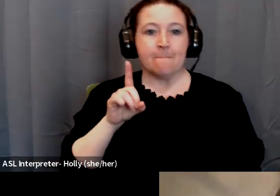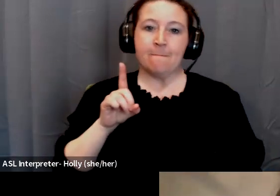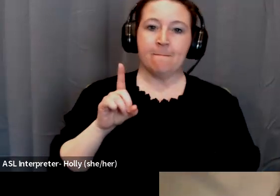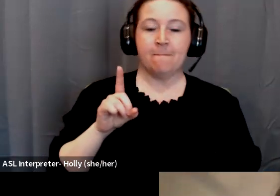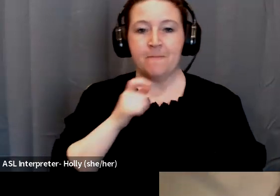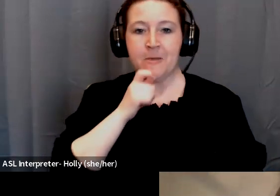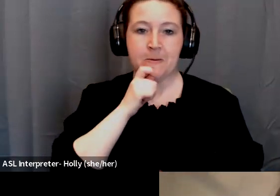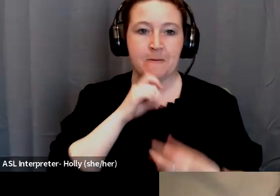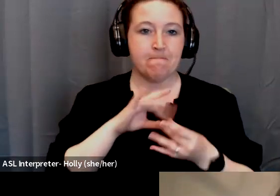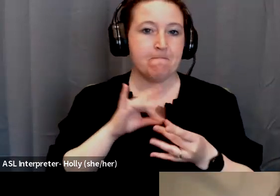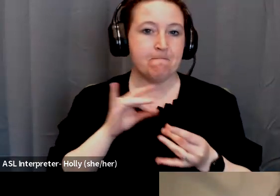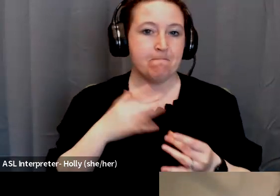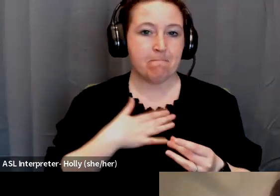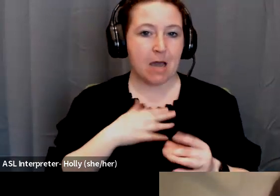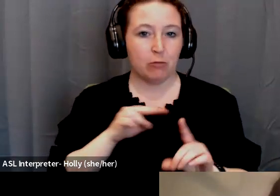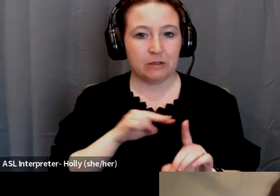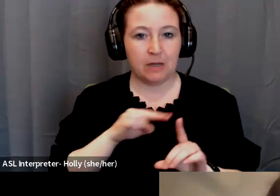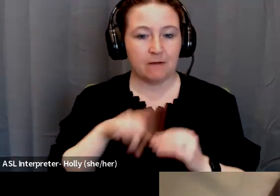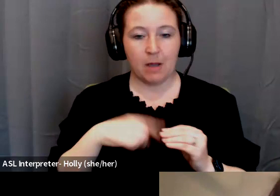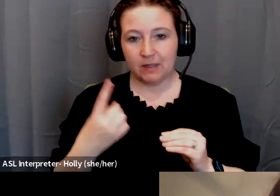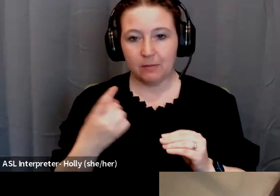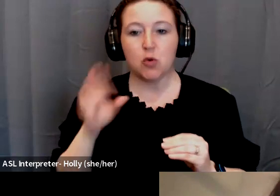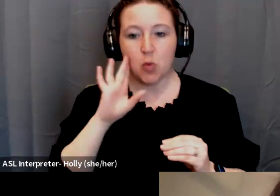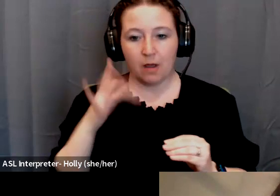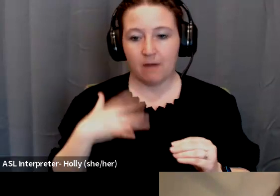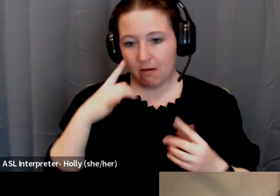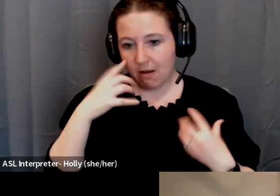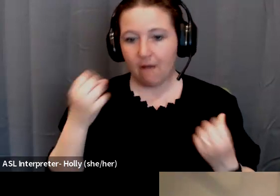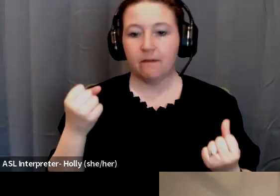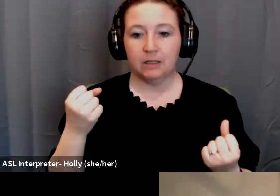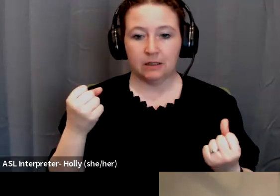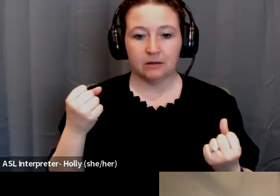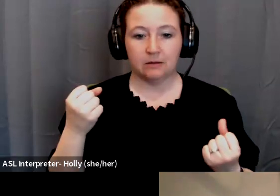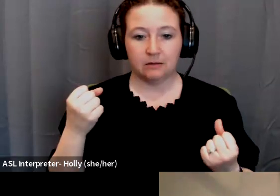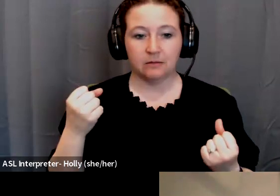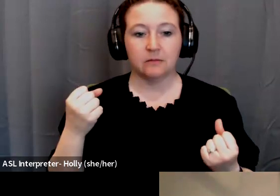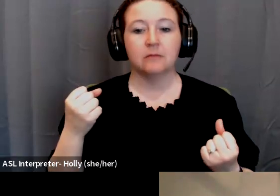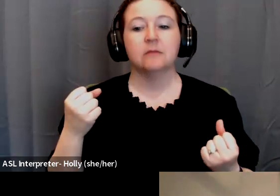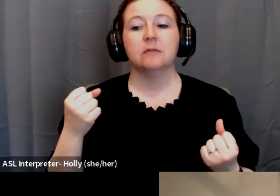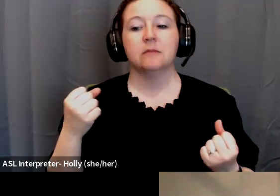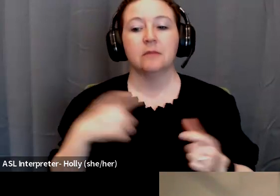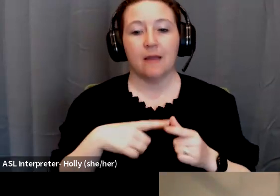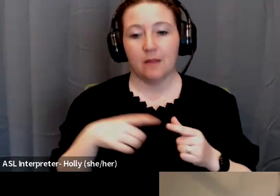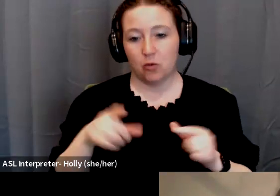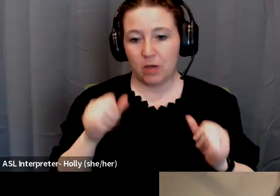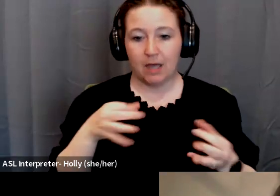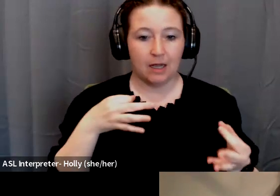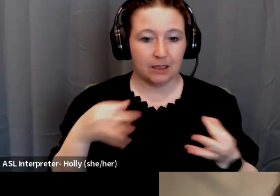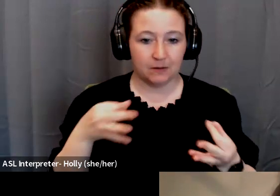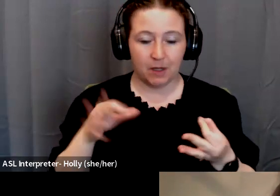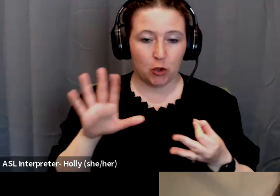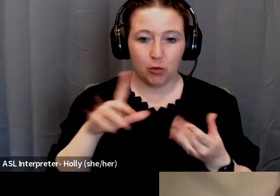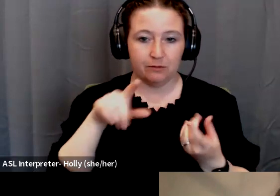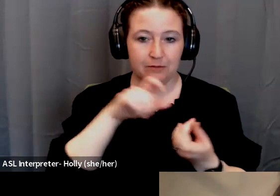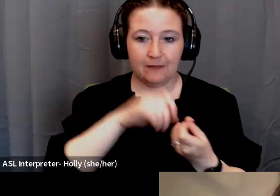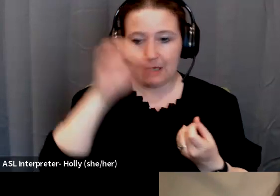whatever it is your views are on a particular topic, you'll feel confident about that, and you'll therefore be able to explain whatever your particular opinion is